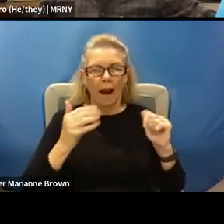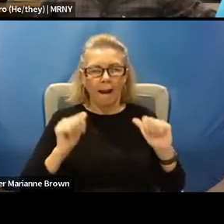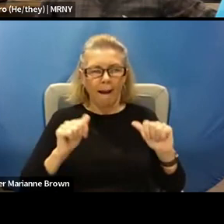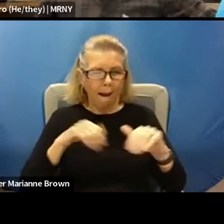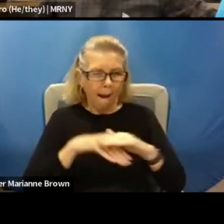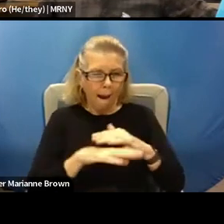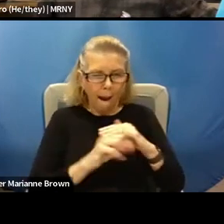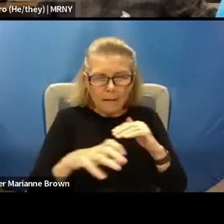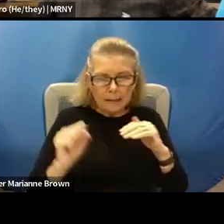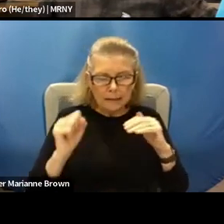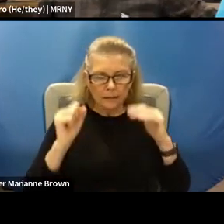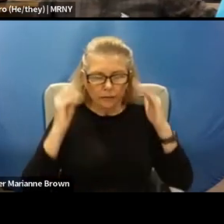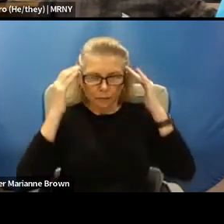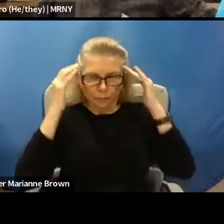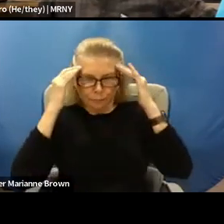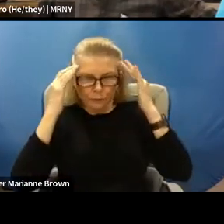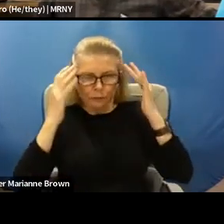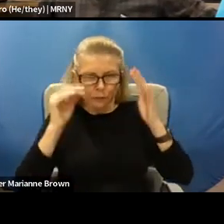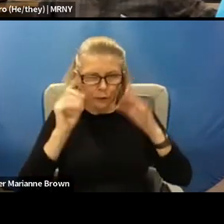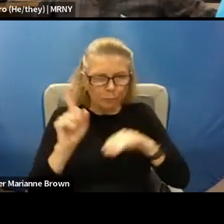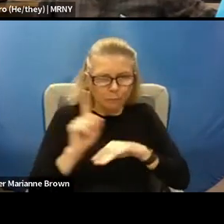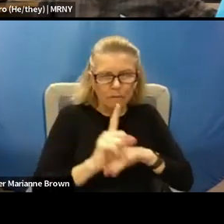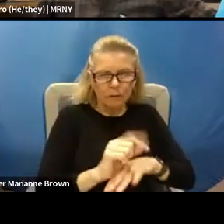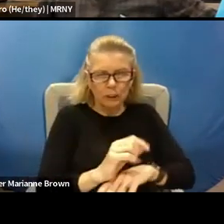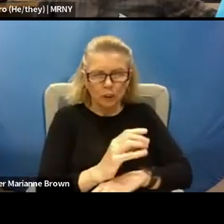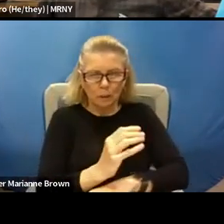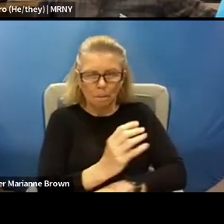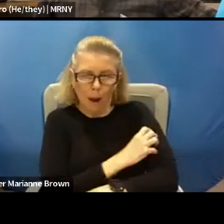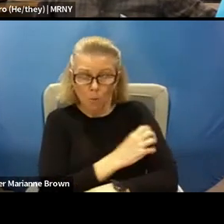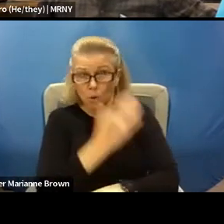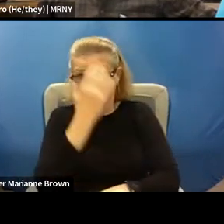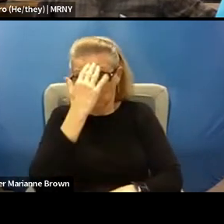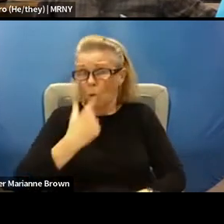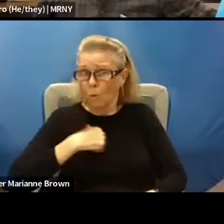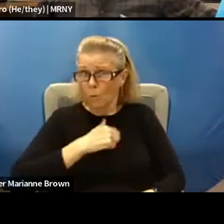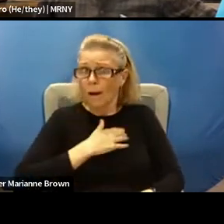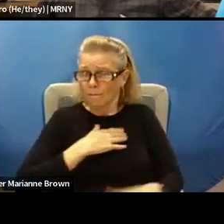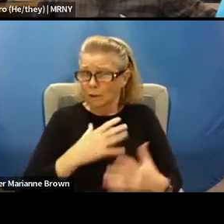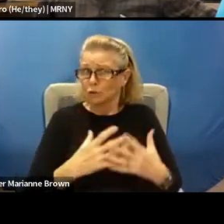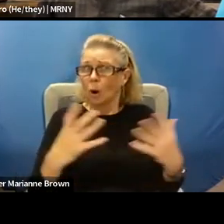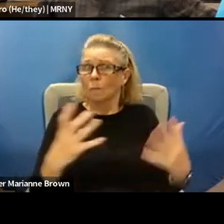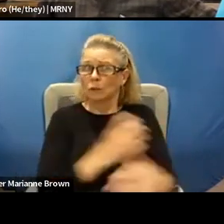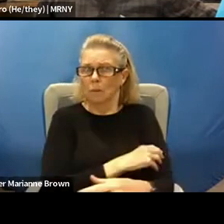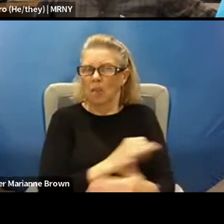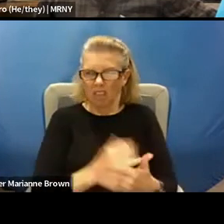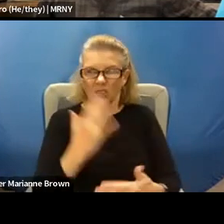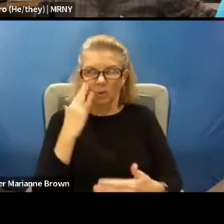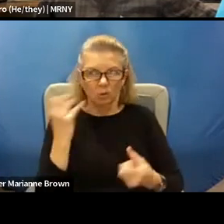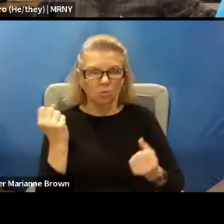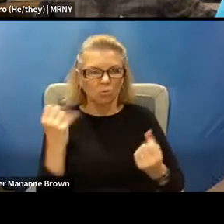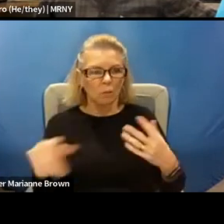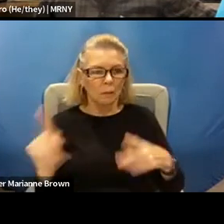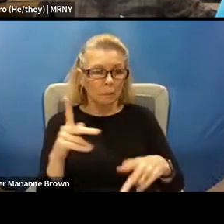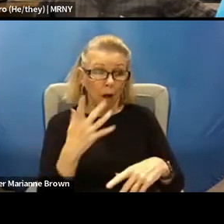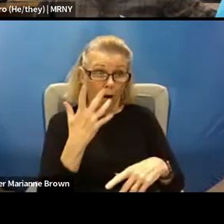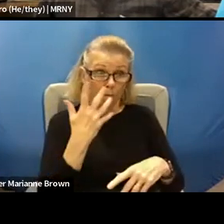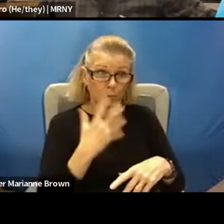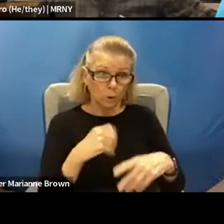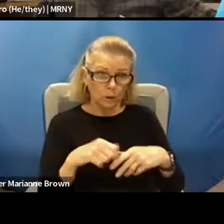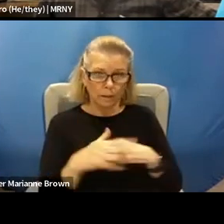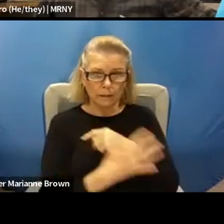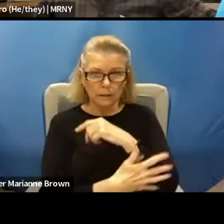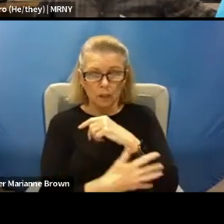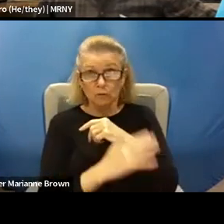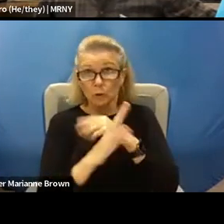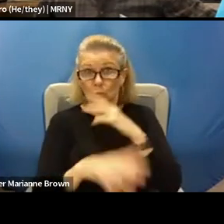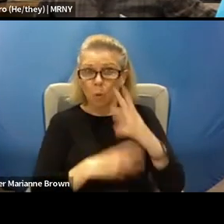of privilege and power, and we know we have so much power, which is obviously why there's so many people, unfortunately, in this country and